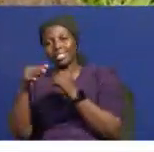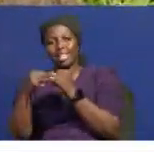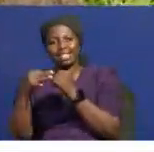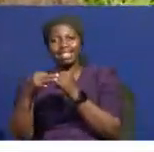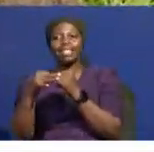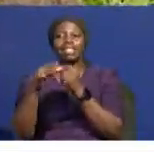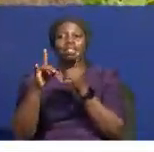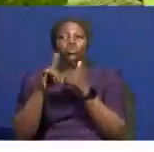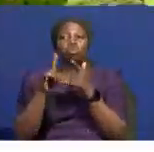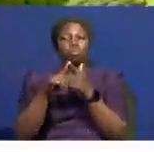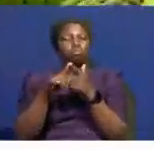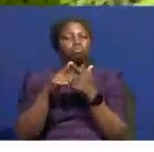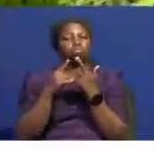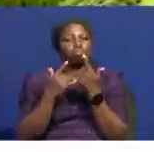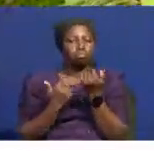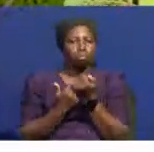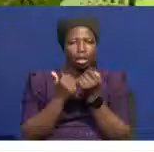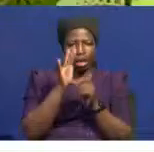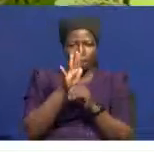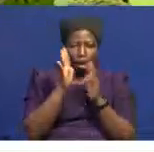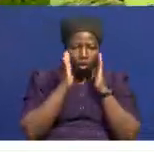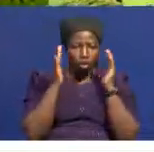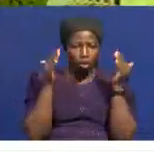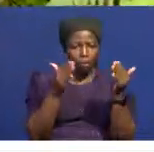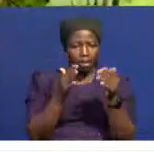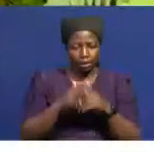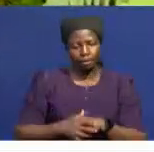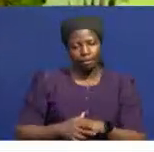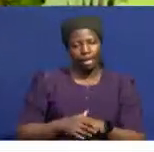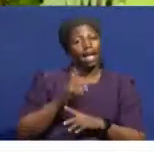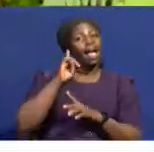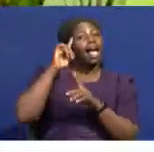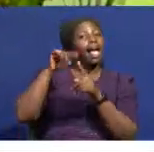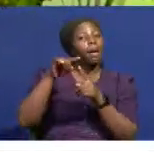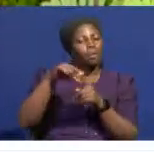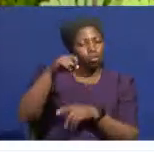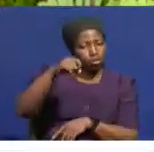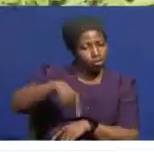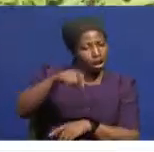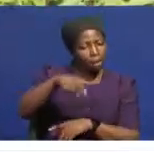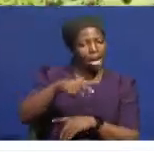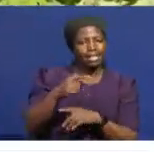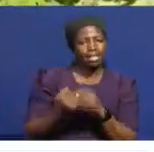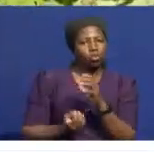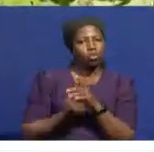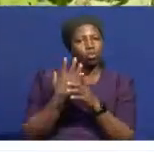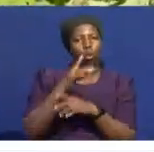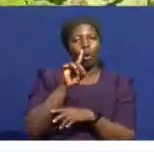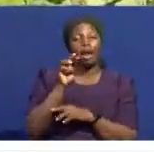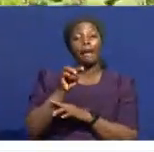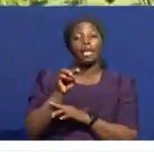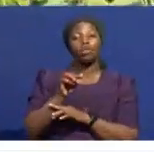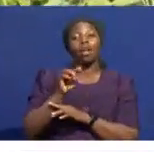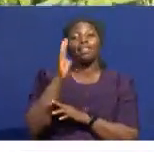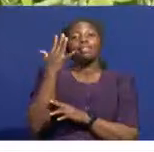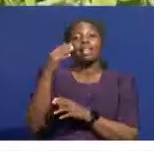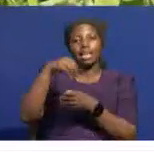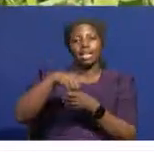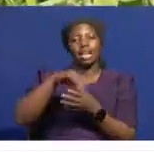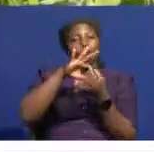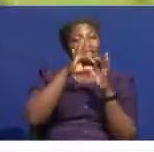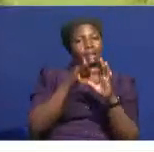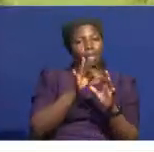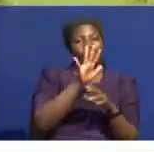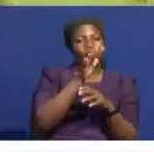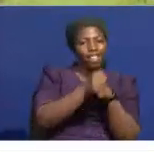of the Sports for Change framework. The committee looks to plant and nurture 1 million trees in an Olympic cycle and